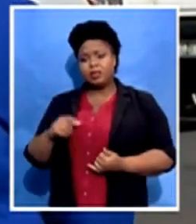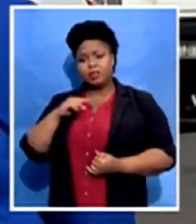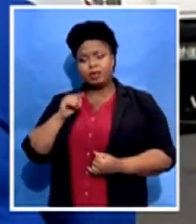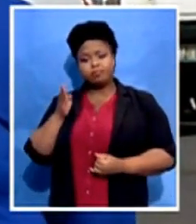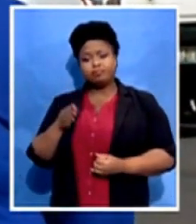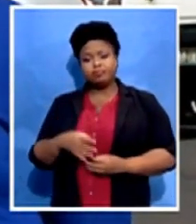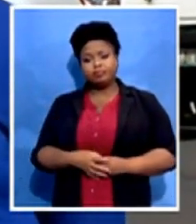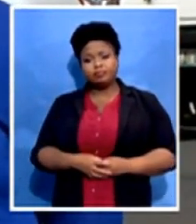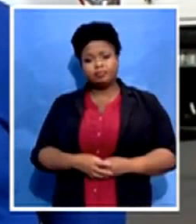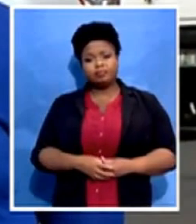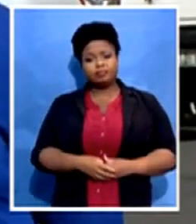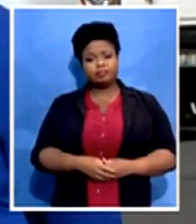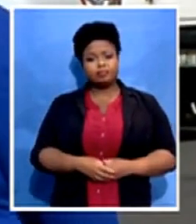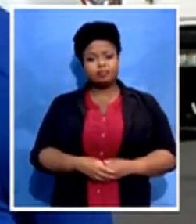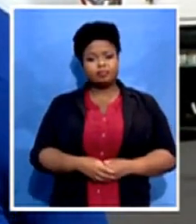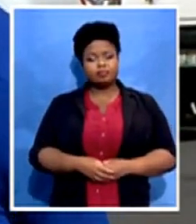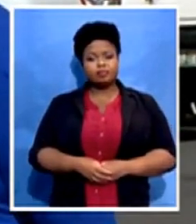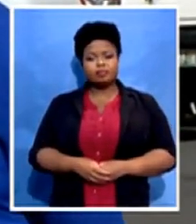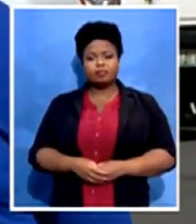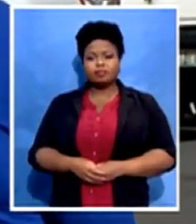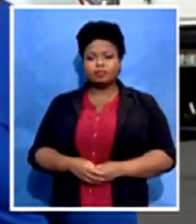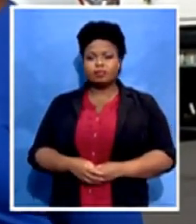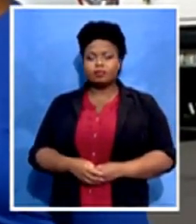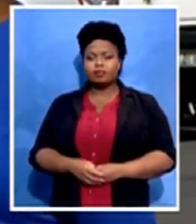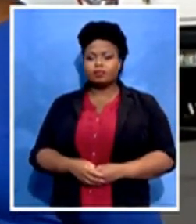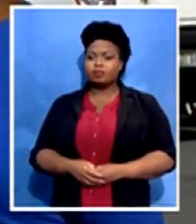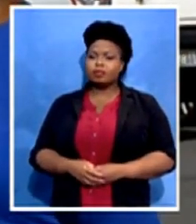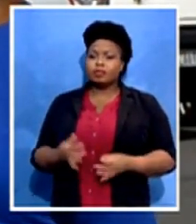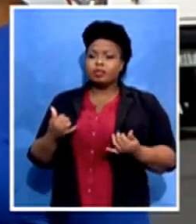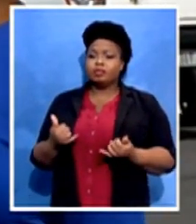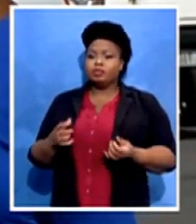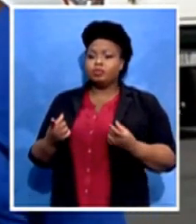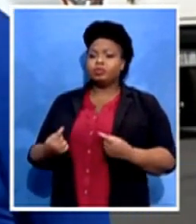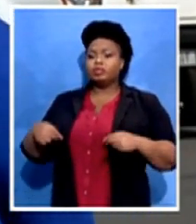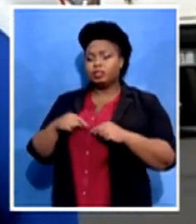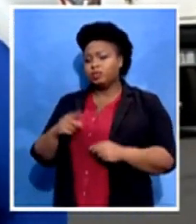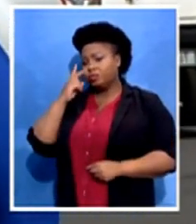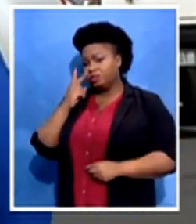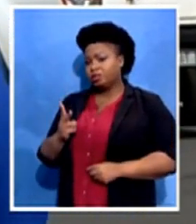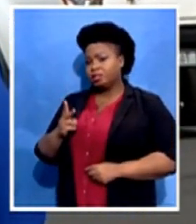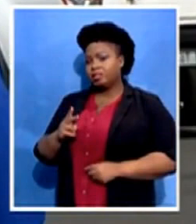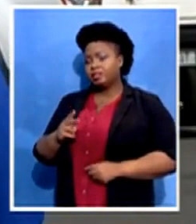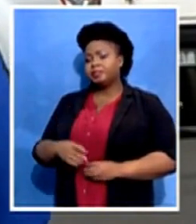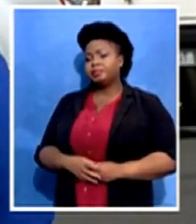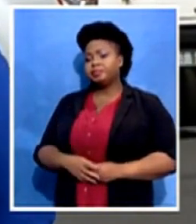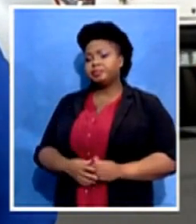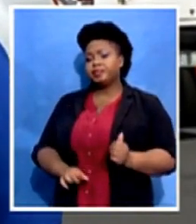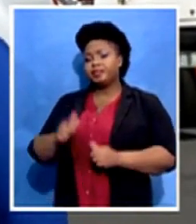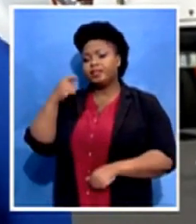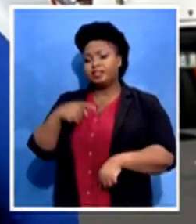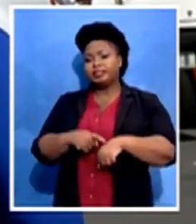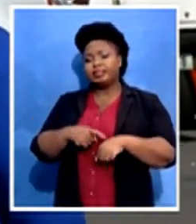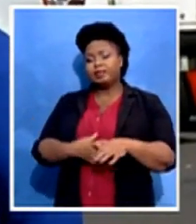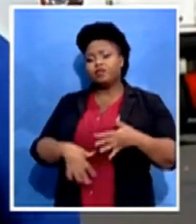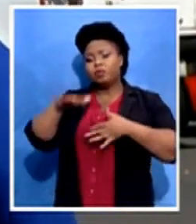Sasson. Today, we have come to witness the first appearance of the prominent political figures, the